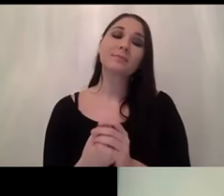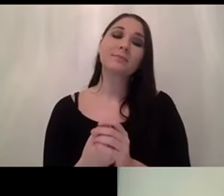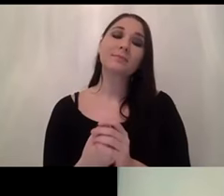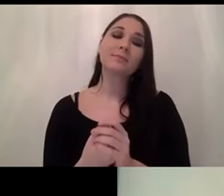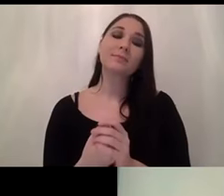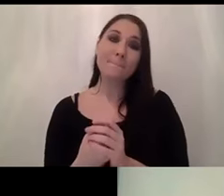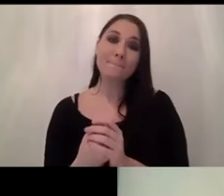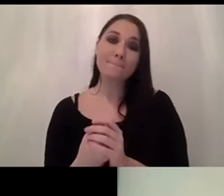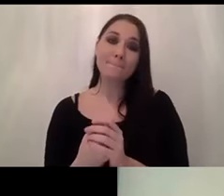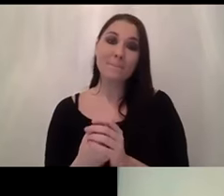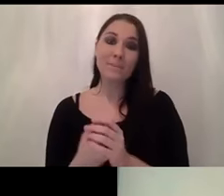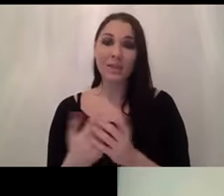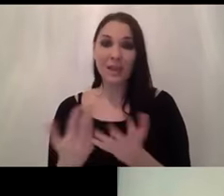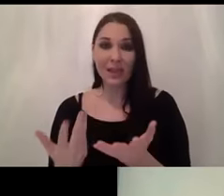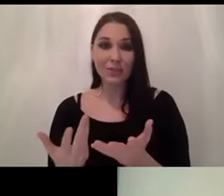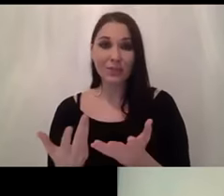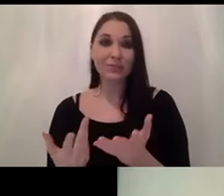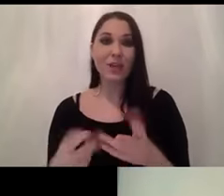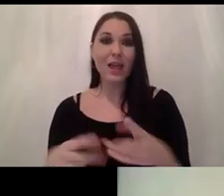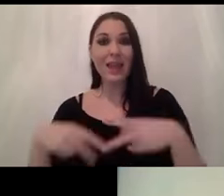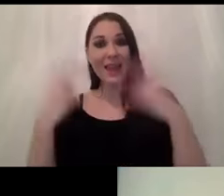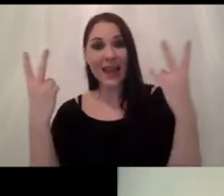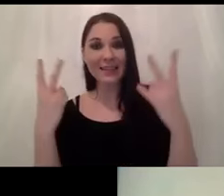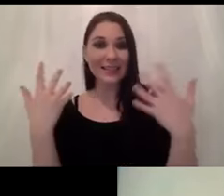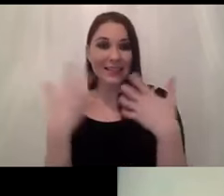your lighting system, in terms of